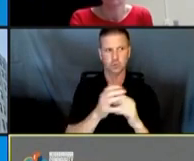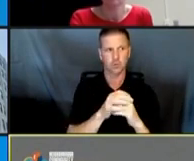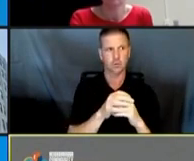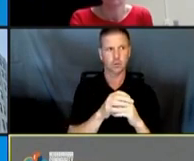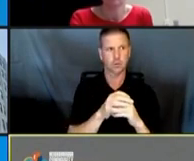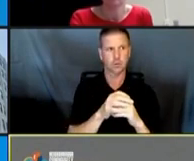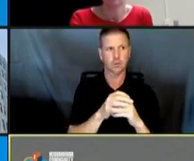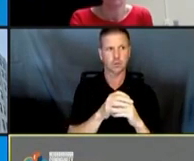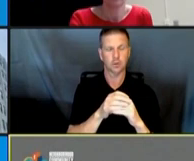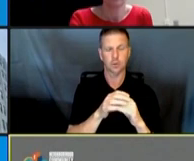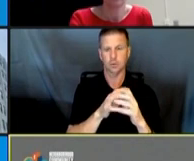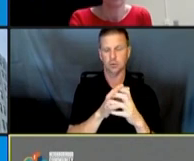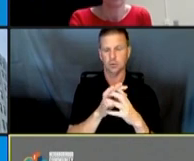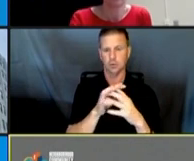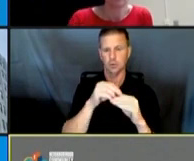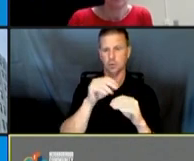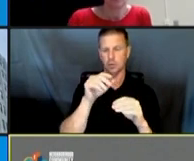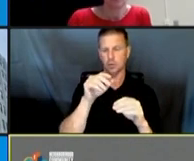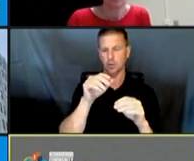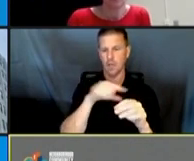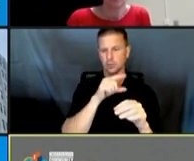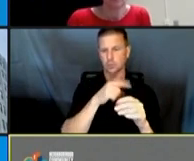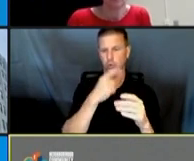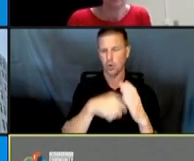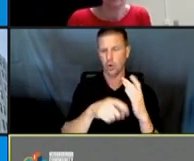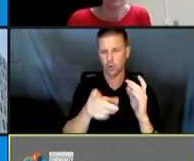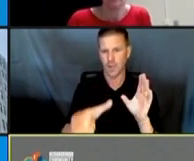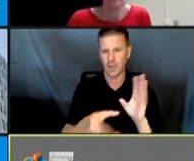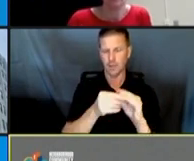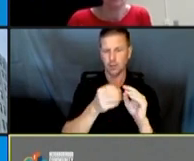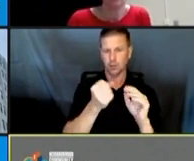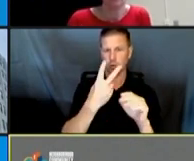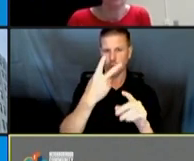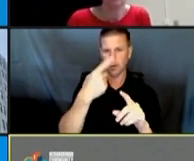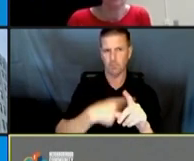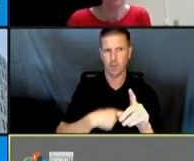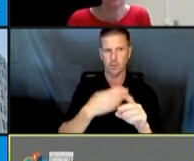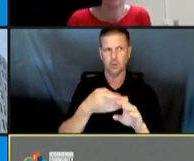Section E, the eligible costs that you've added. 12 months prior,